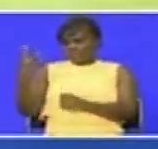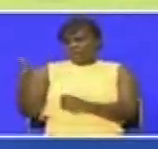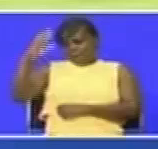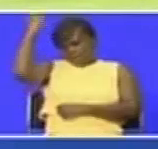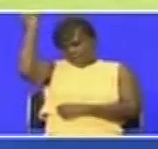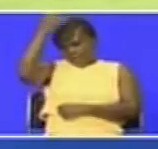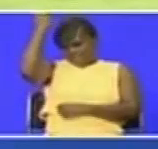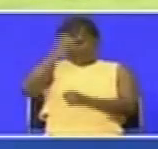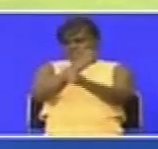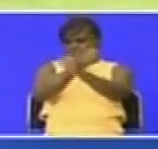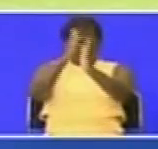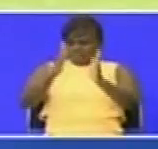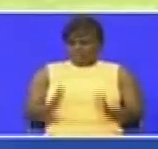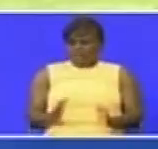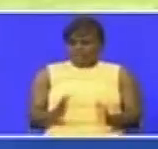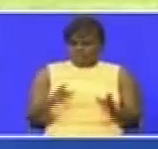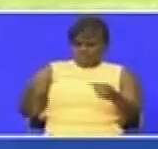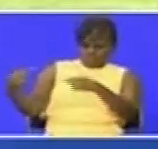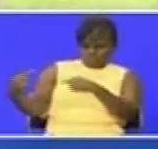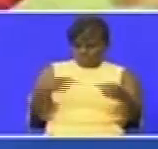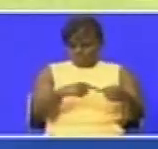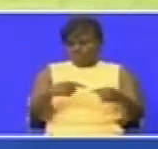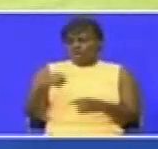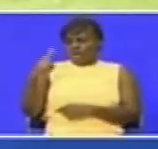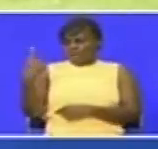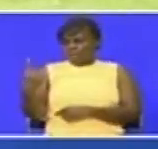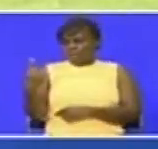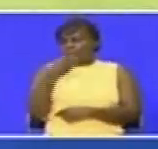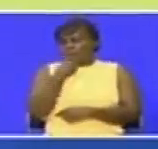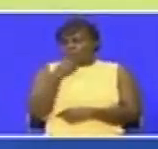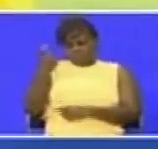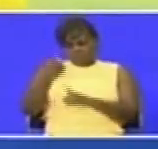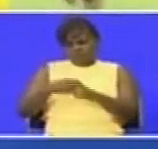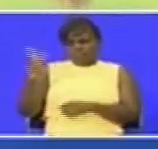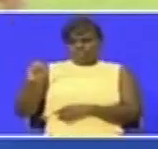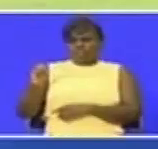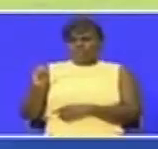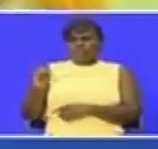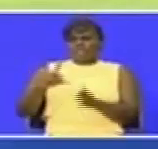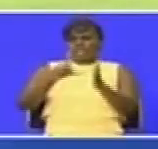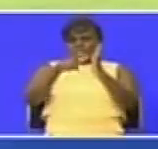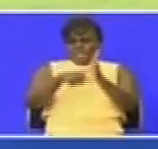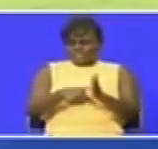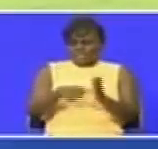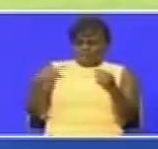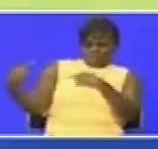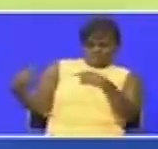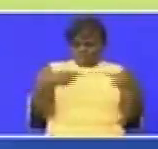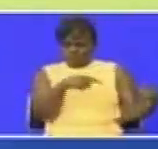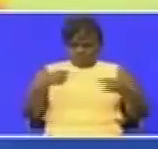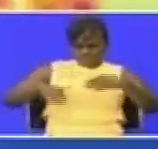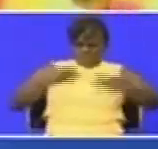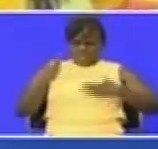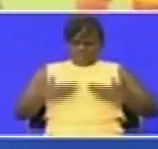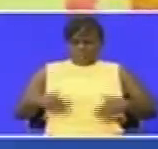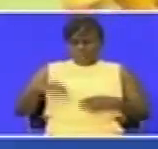Bandari defender Edwin Ofula clashed with Muhoroni's Yusuf Mohammed in the danger zone. What ensued later was exchange of words from the players,